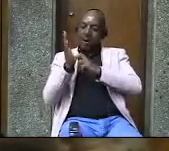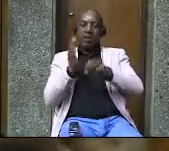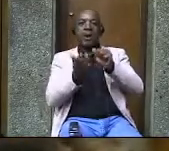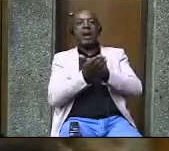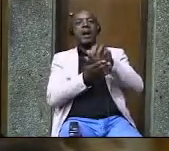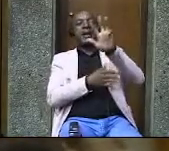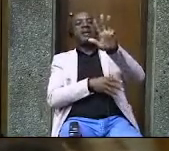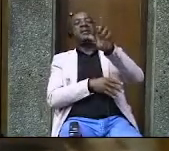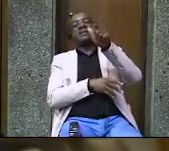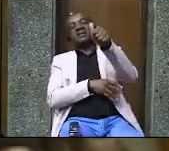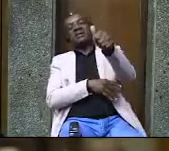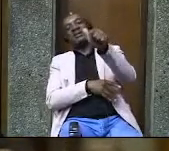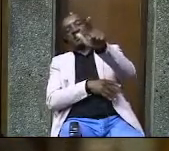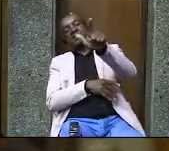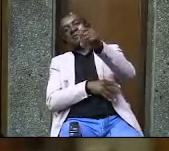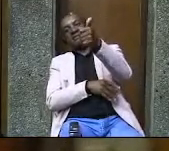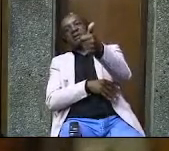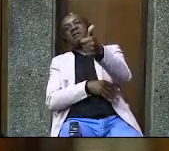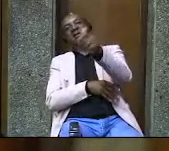1975, as is no use,